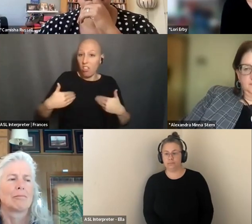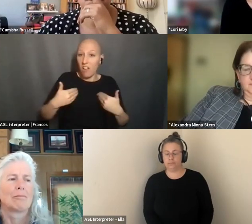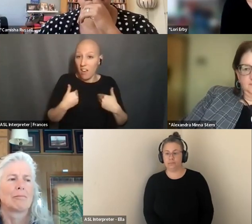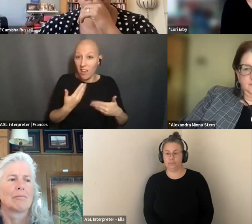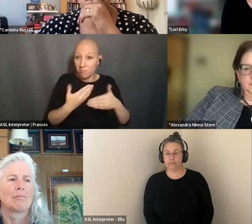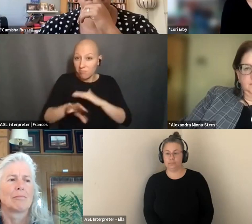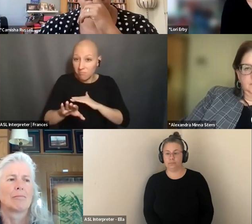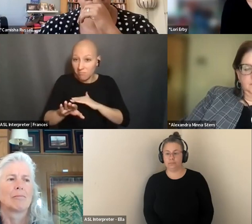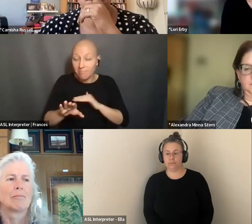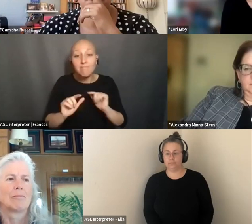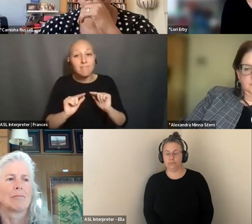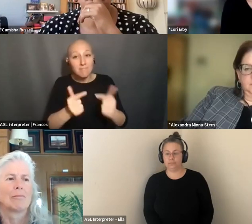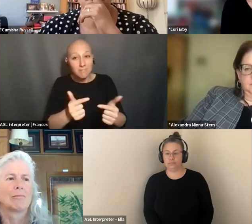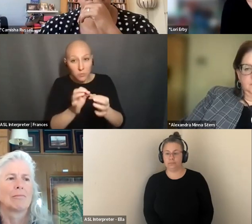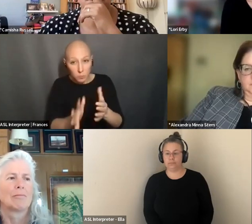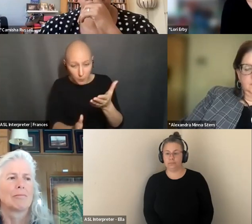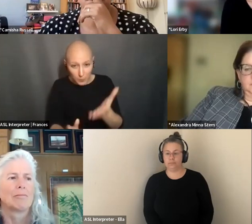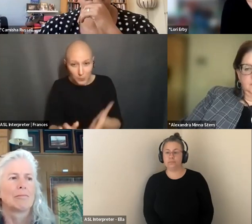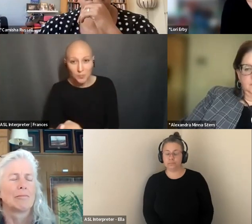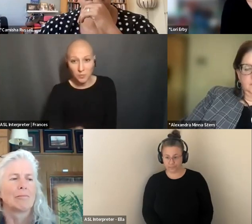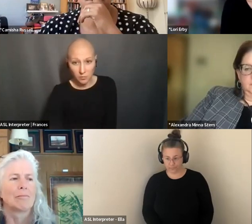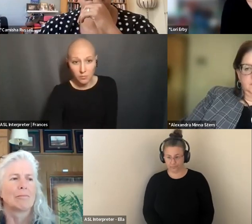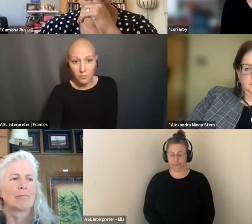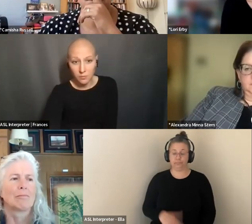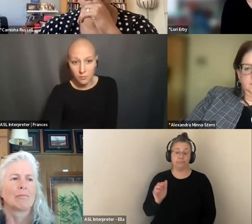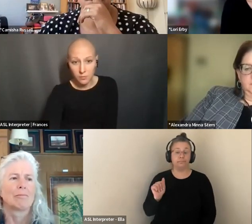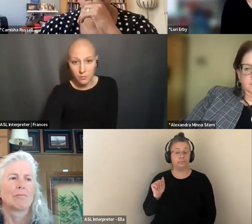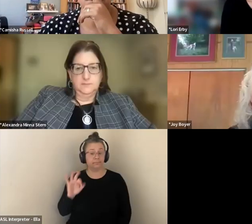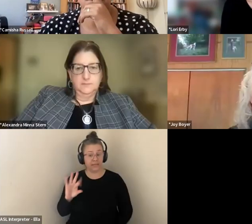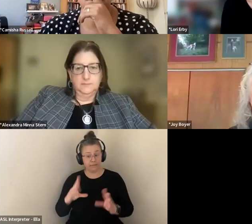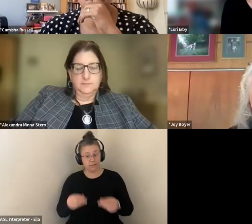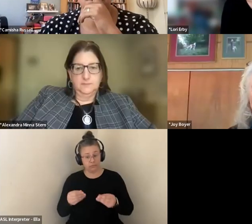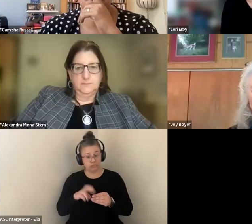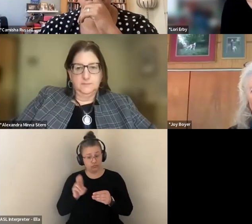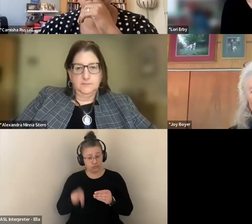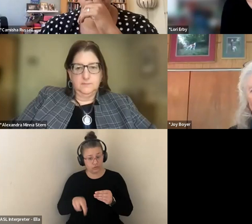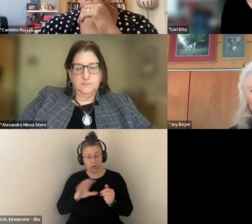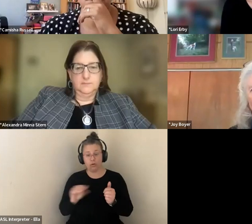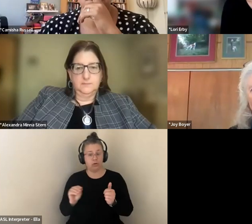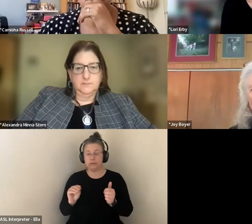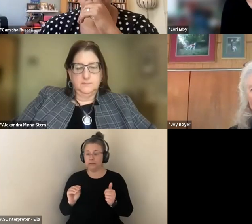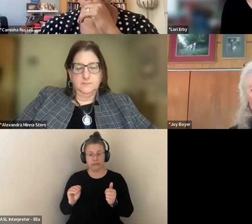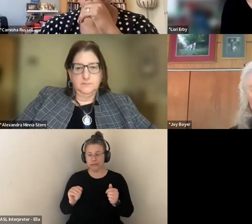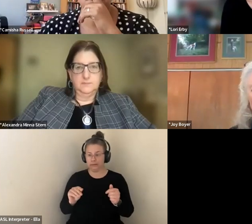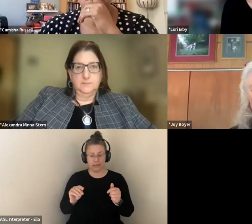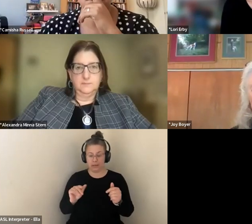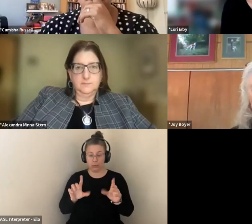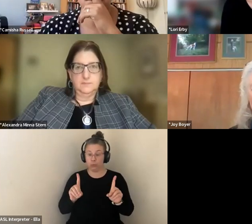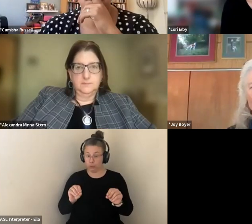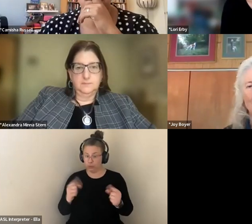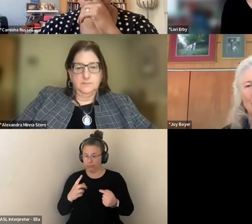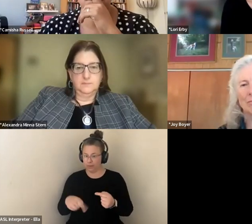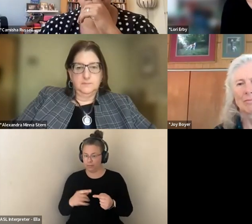not respectful of diversity, and why won't you welcome a child with special needs? It's almost like the technology